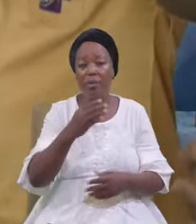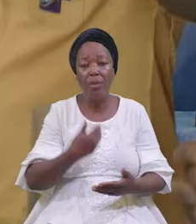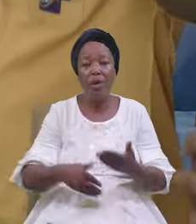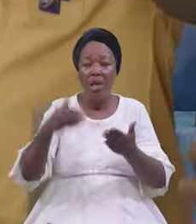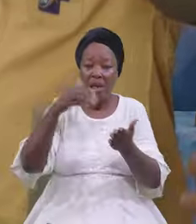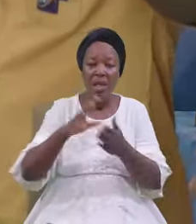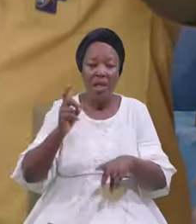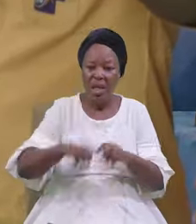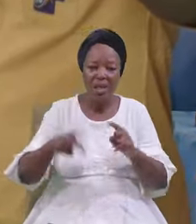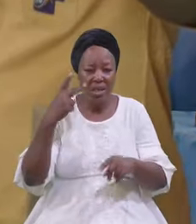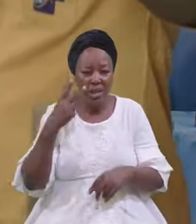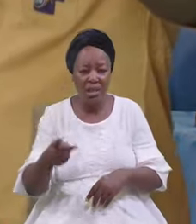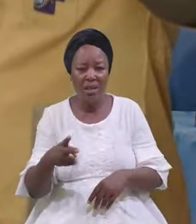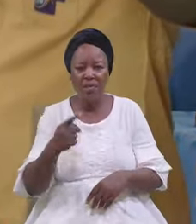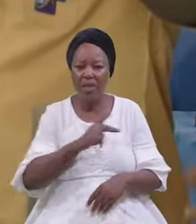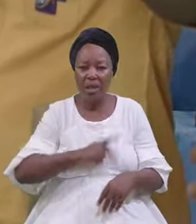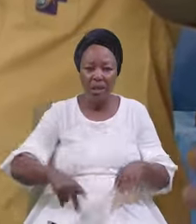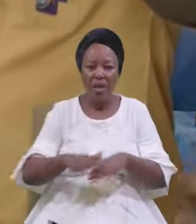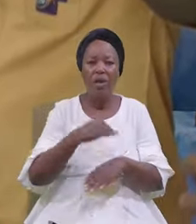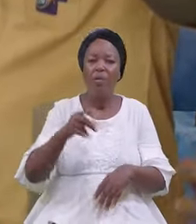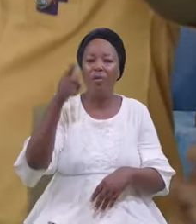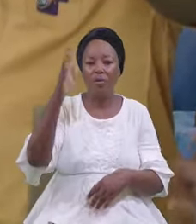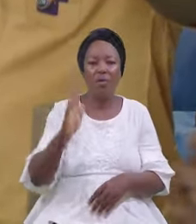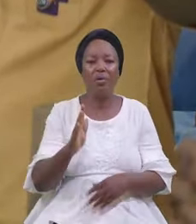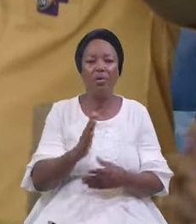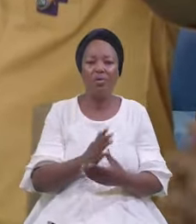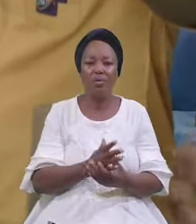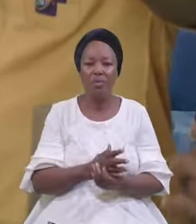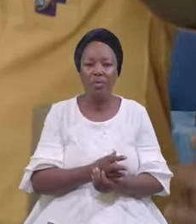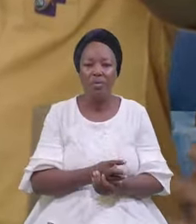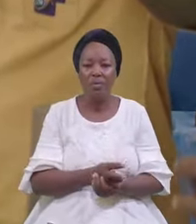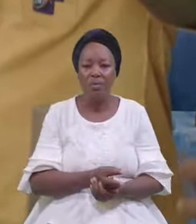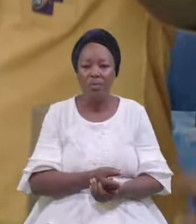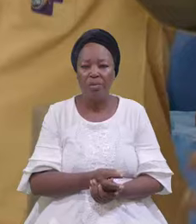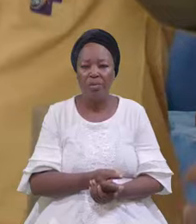see the kingdom of God.